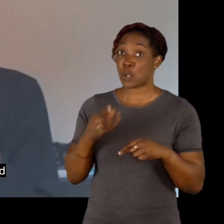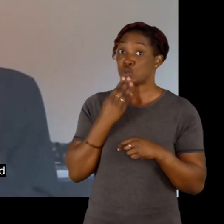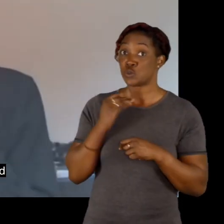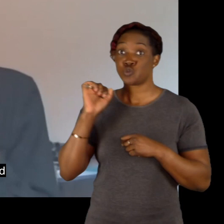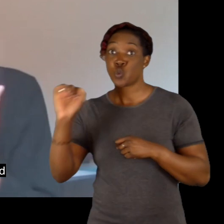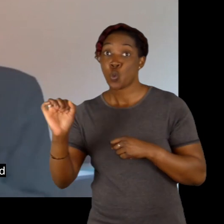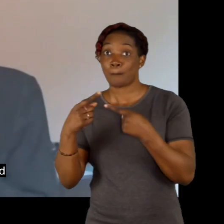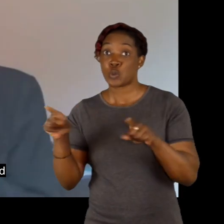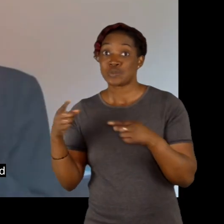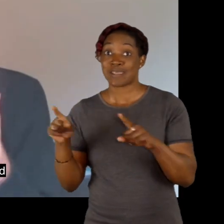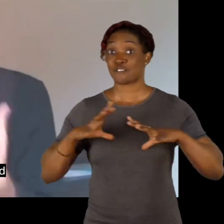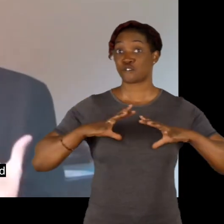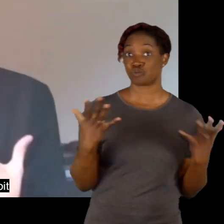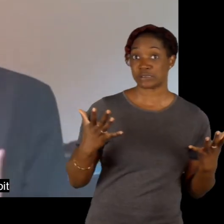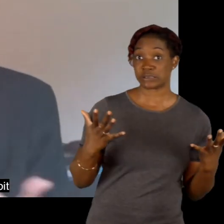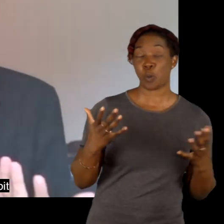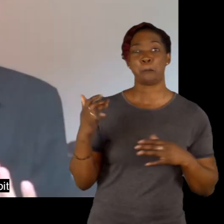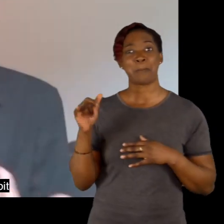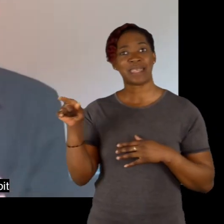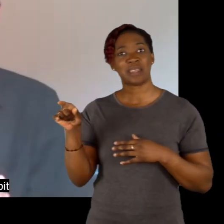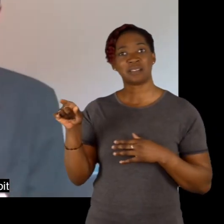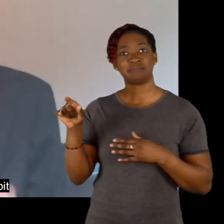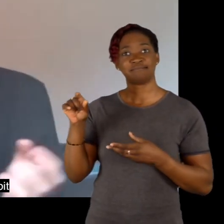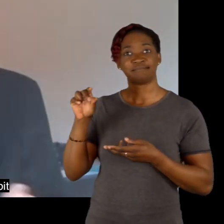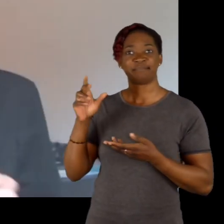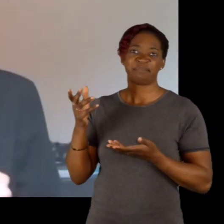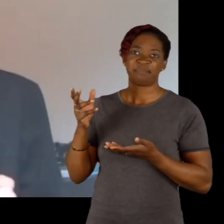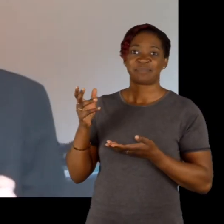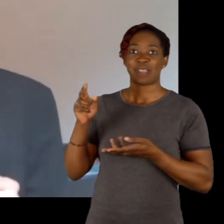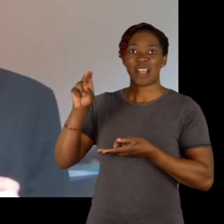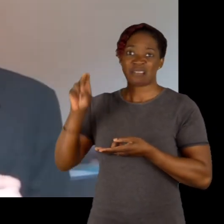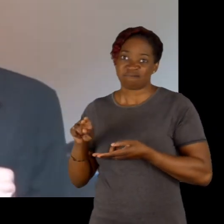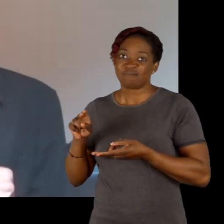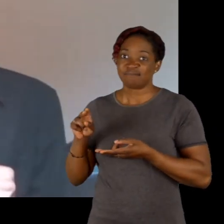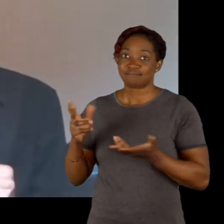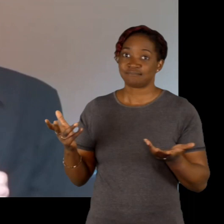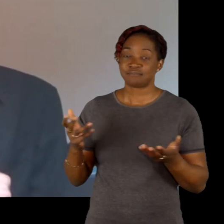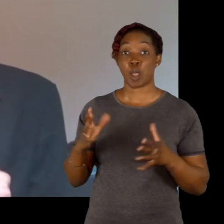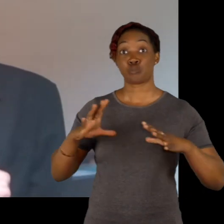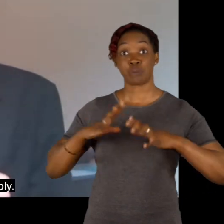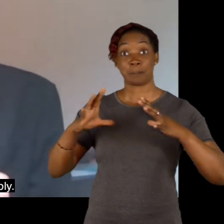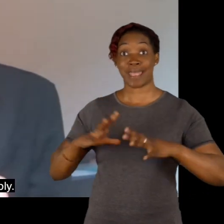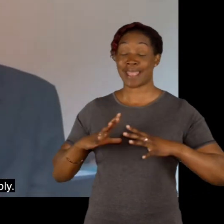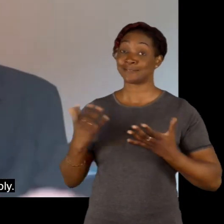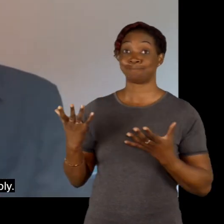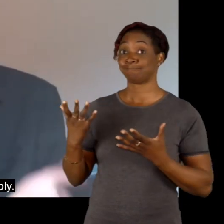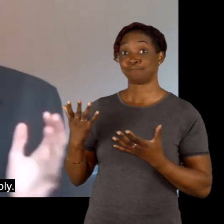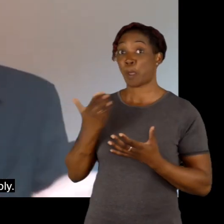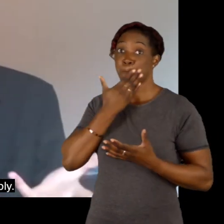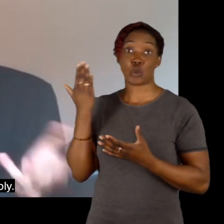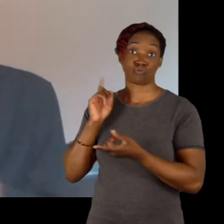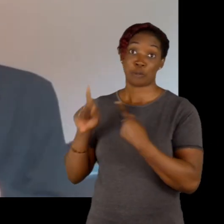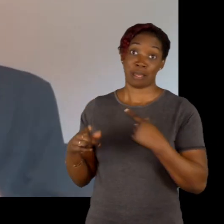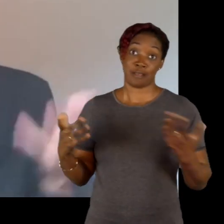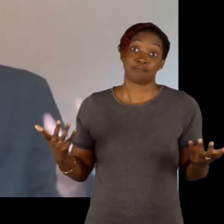if you would let you use their music for free or maybe for a little bit less than it's worth. Be prepared to